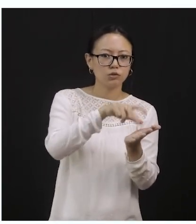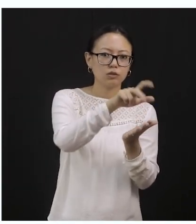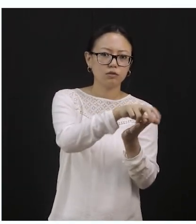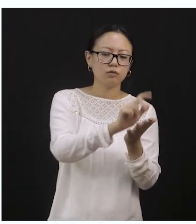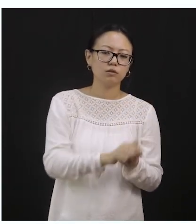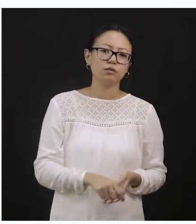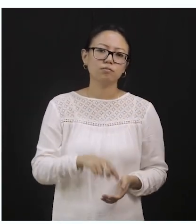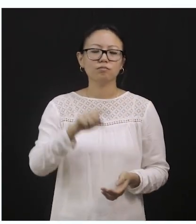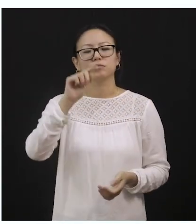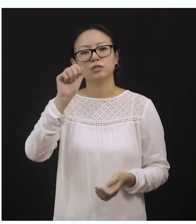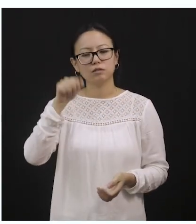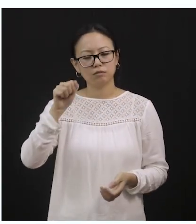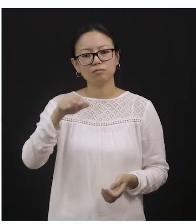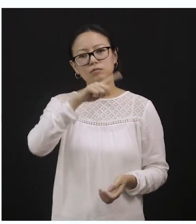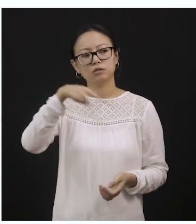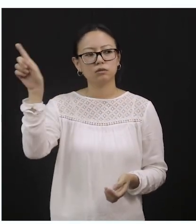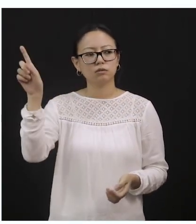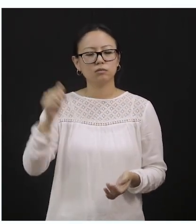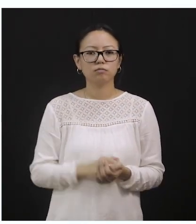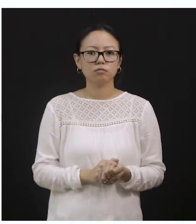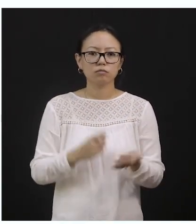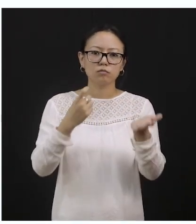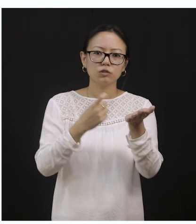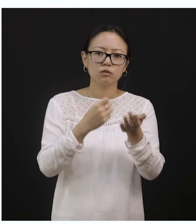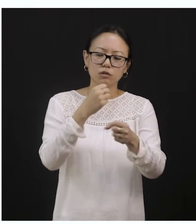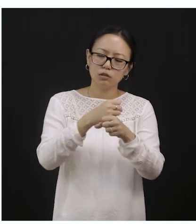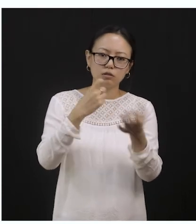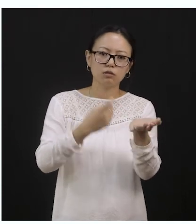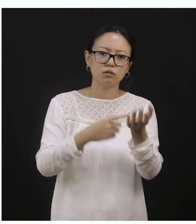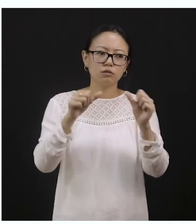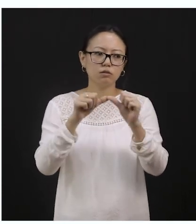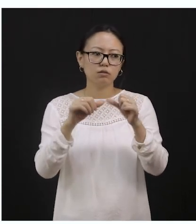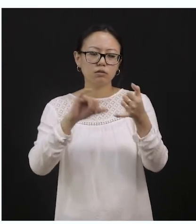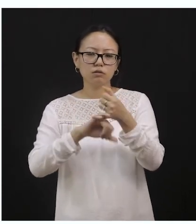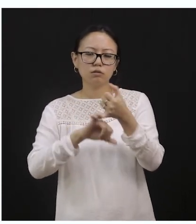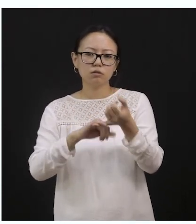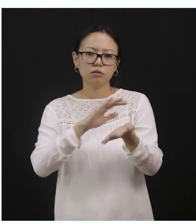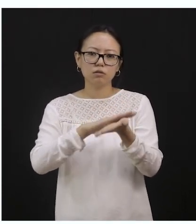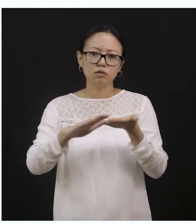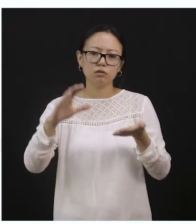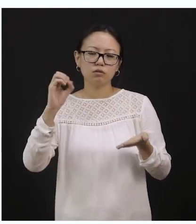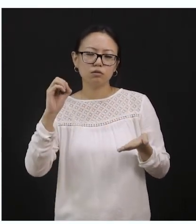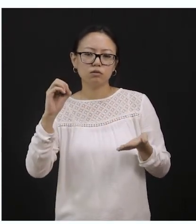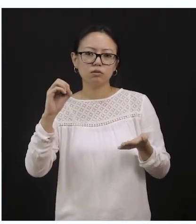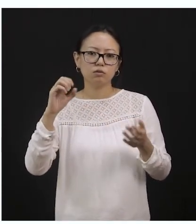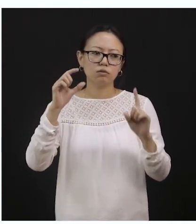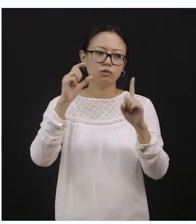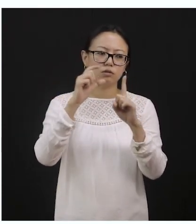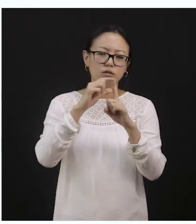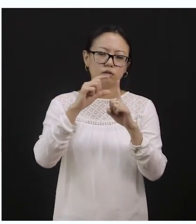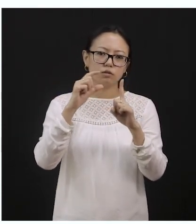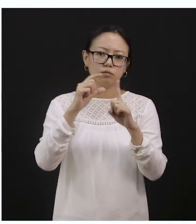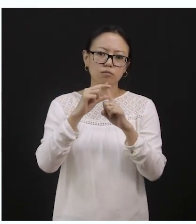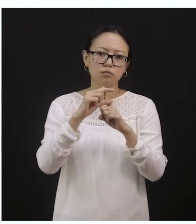So G R A double S H